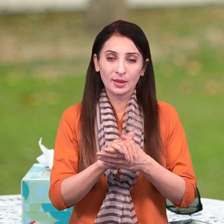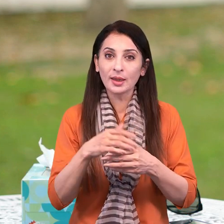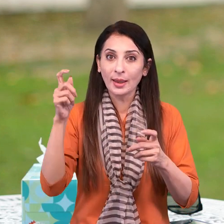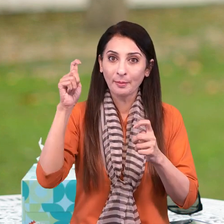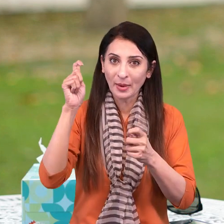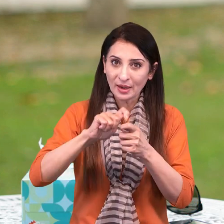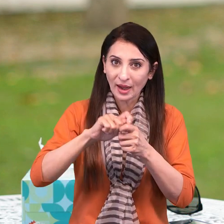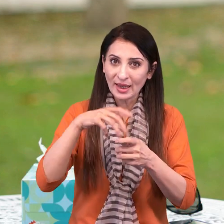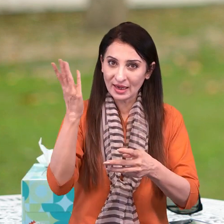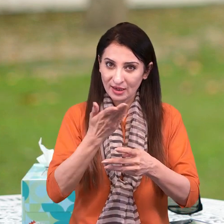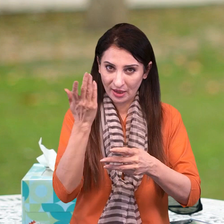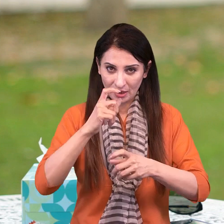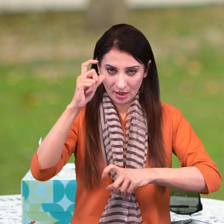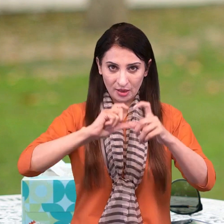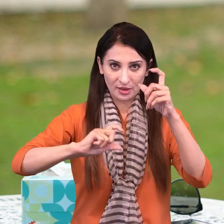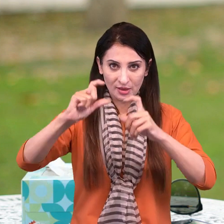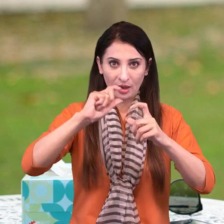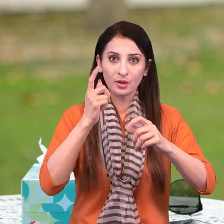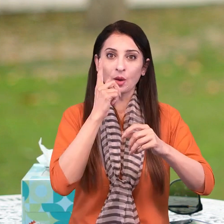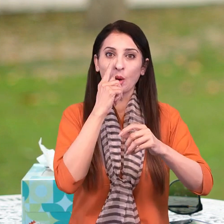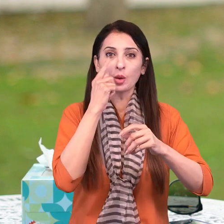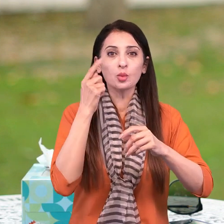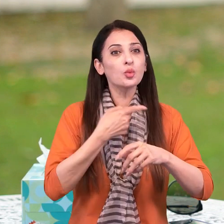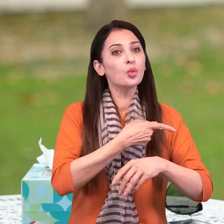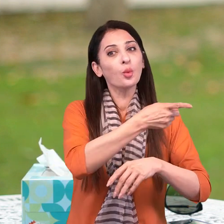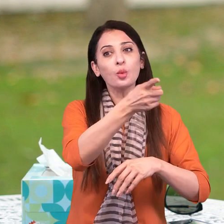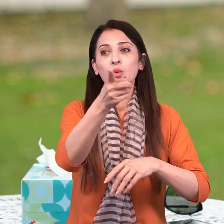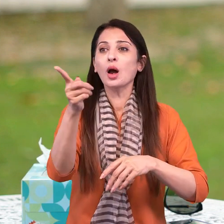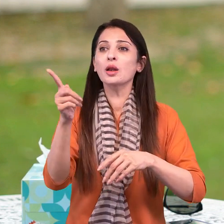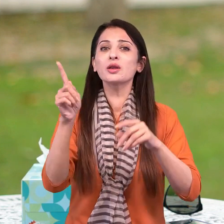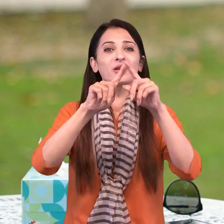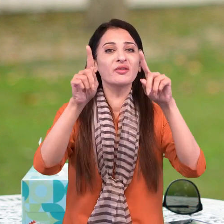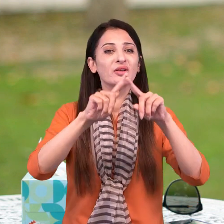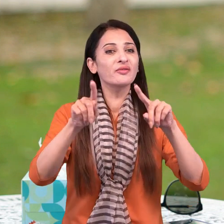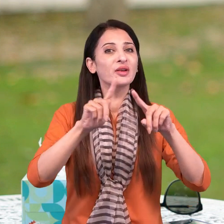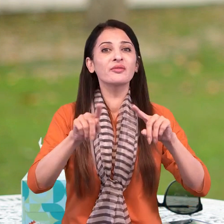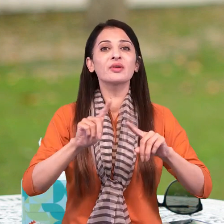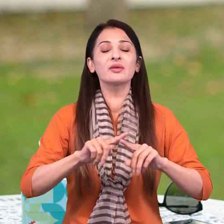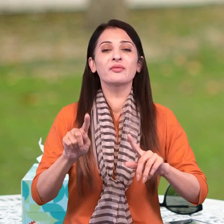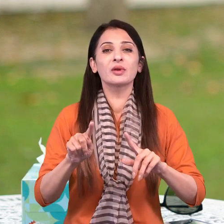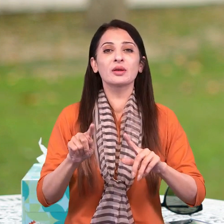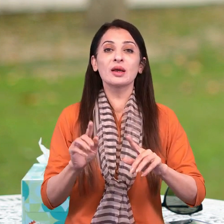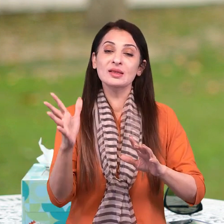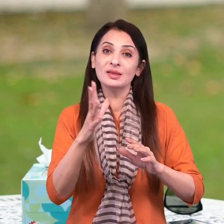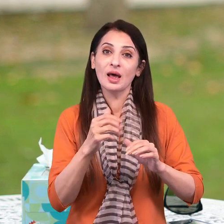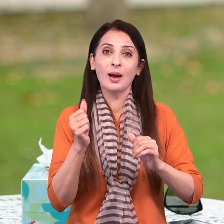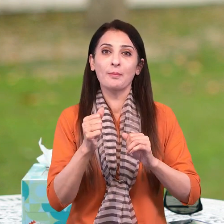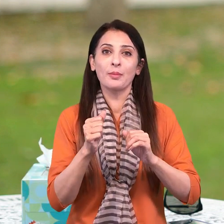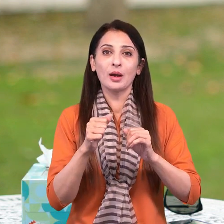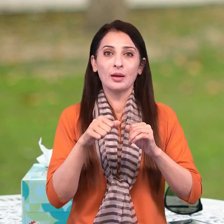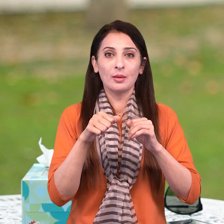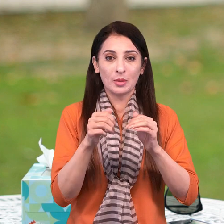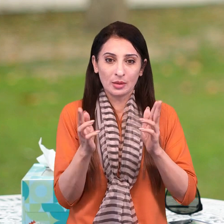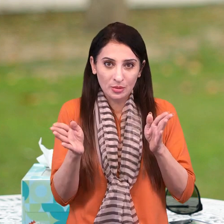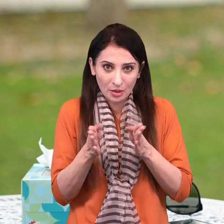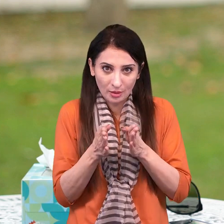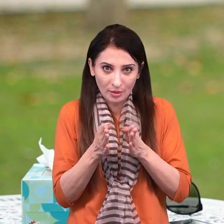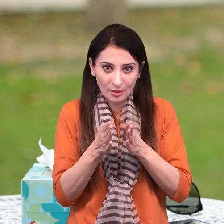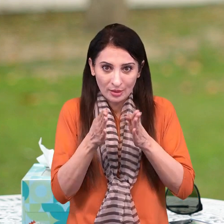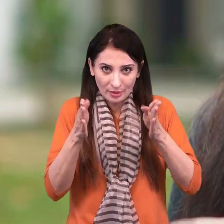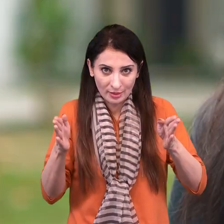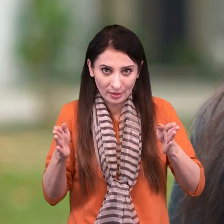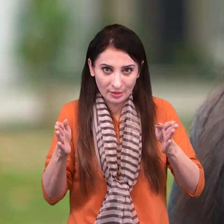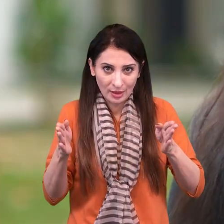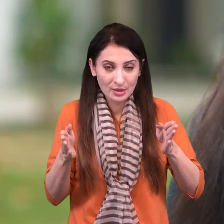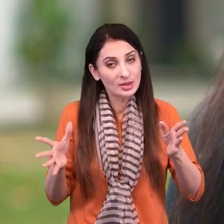to create design for women from all walks of life, from all age and